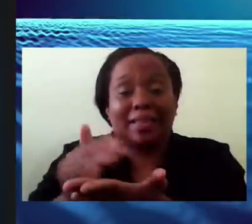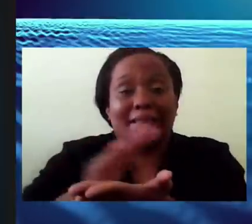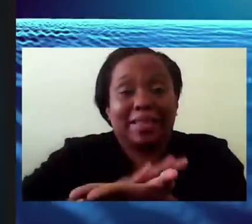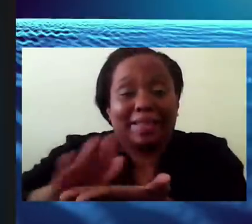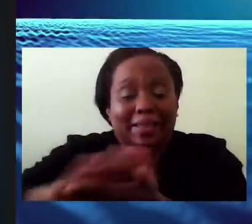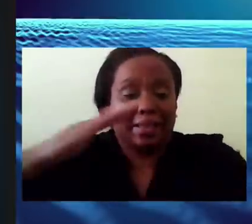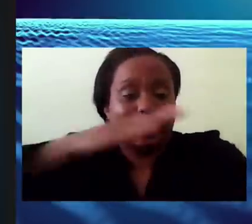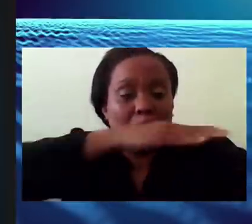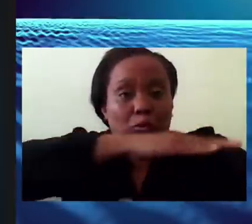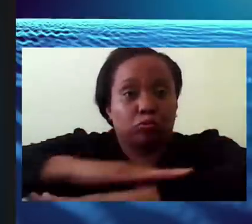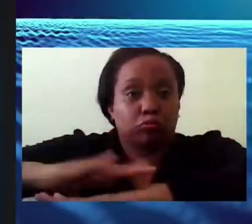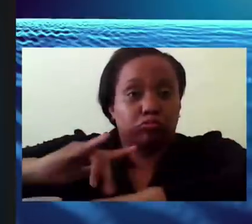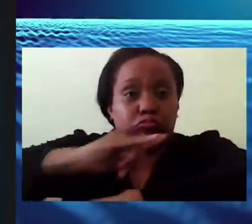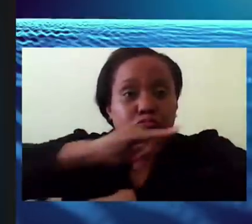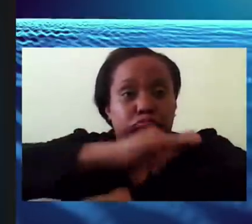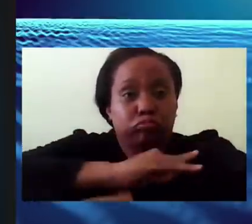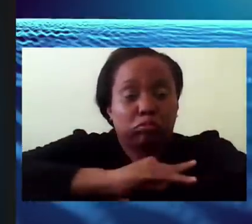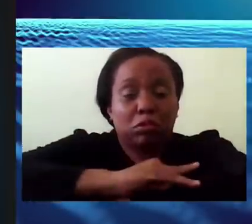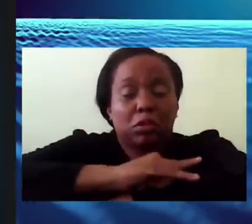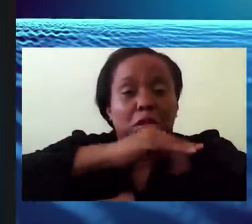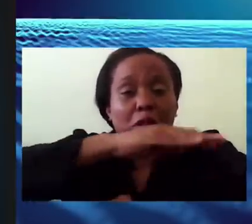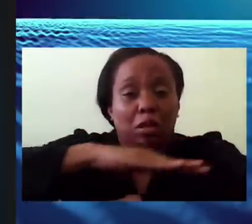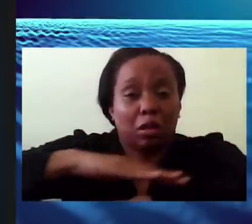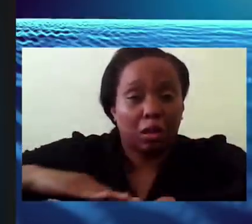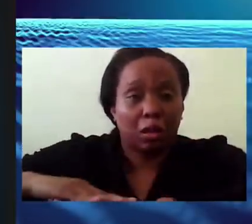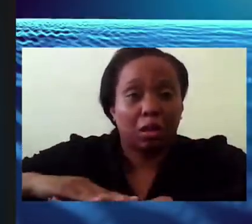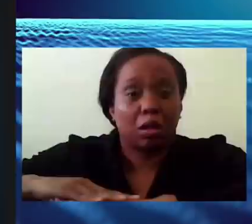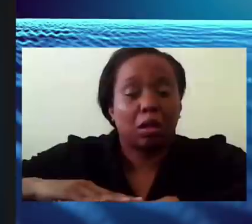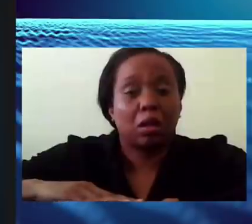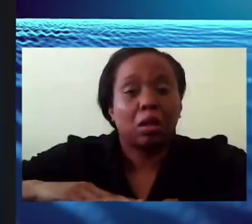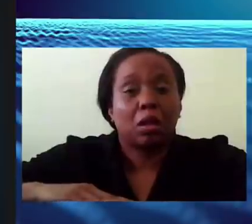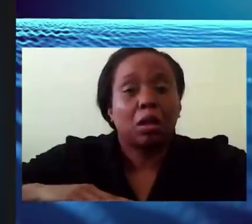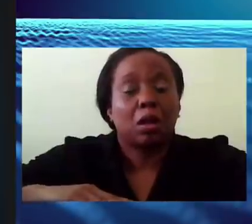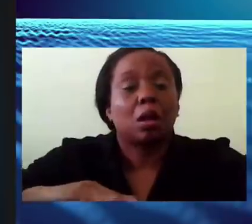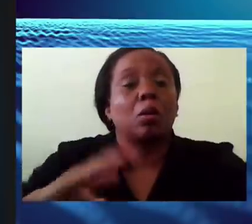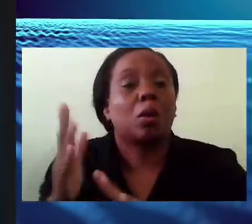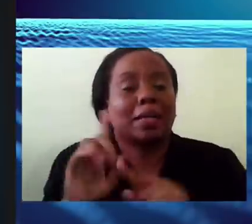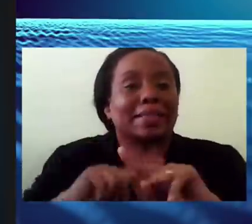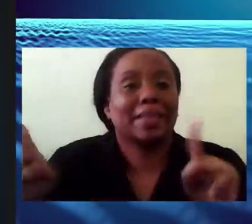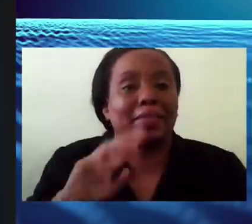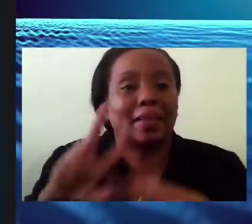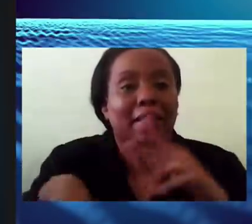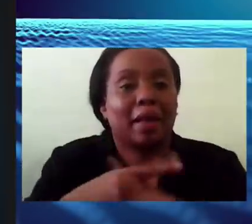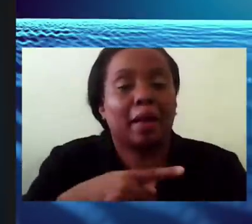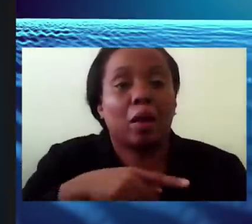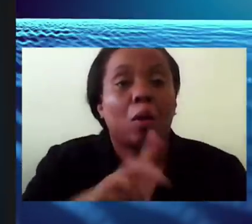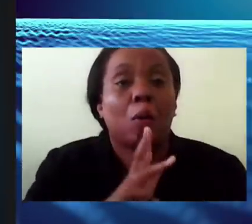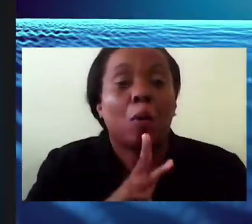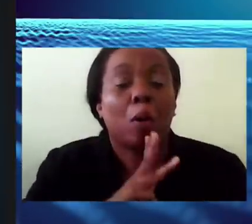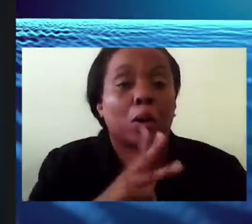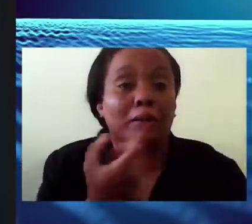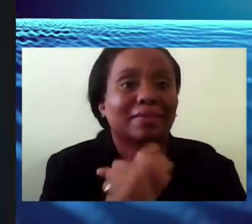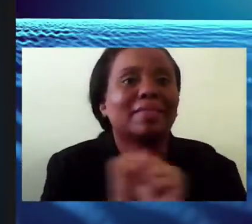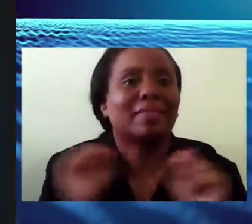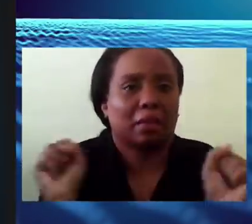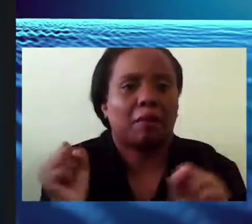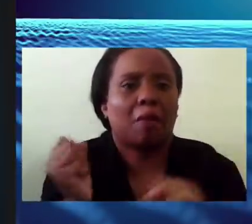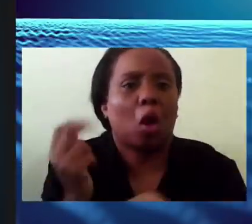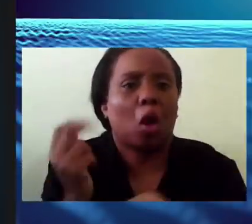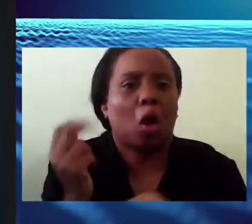plant and also the Coverley sewage plant. That water was chlorinated and treated to make it safe, and that was then used.